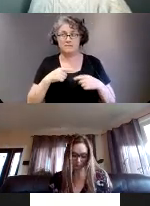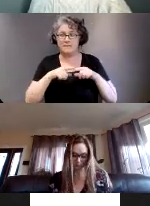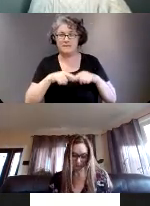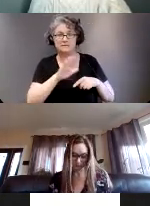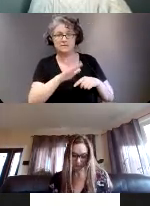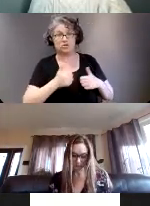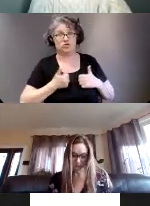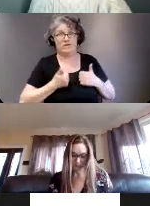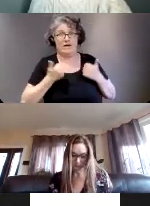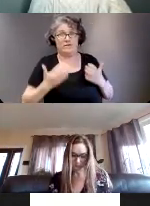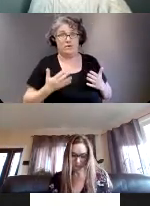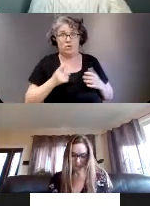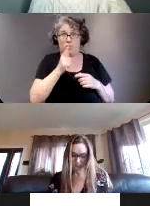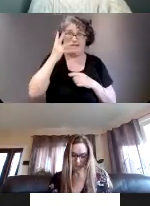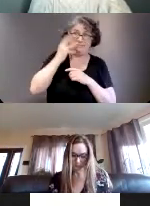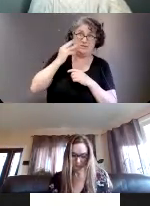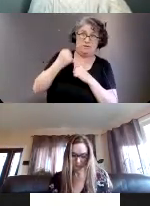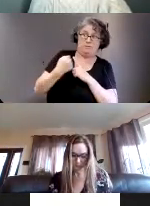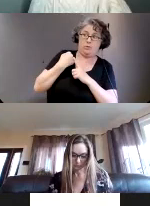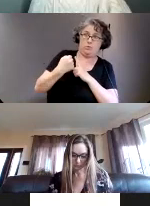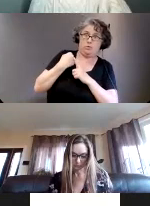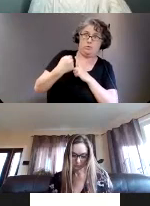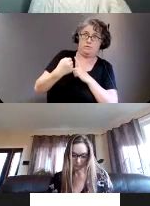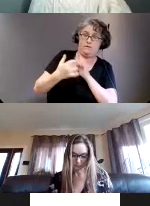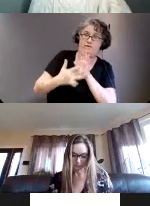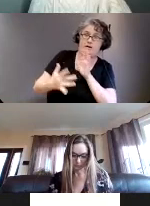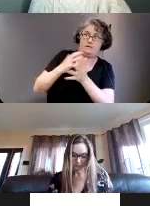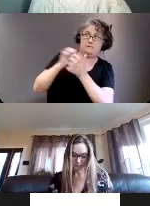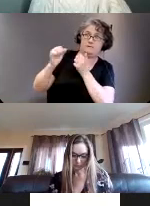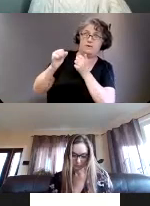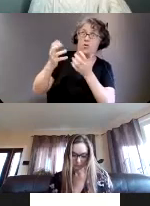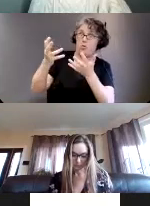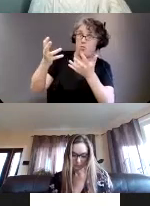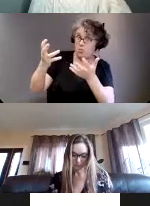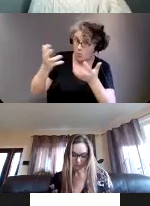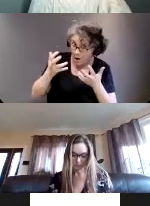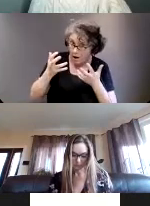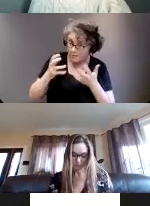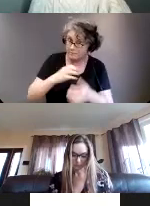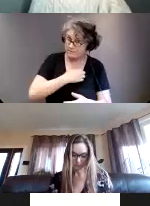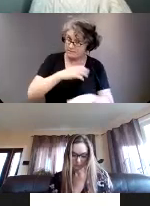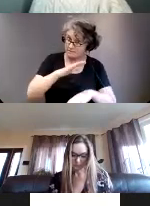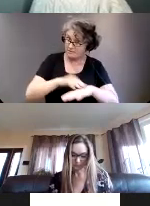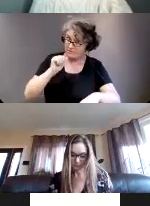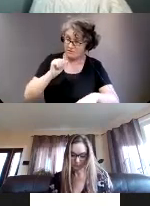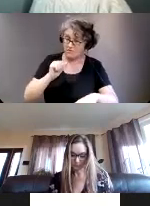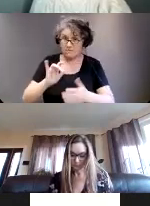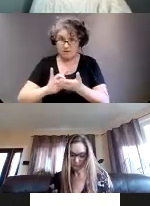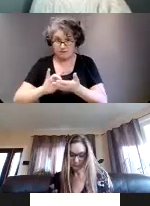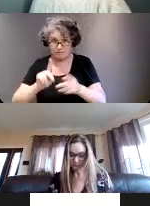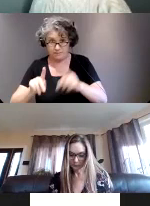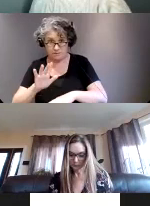person experiencing violence and abuse, wants the police or medical authorities contacted. The limits to that for